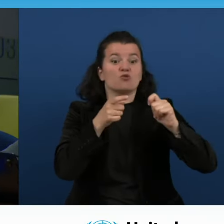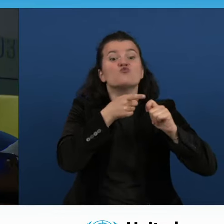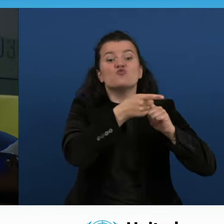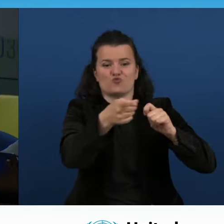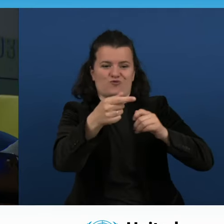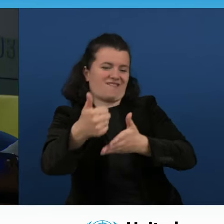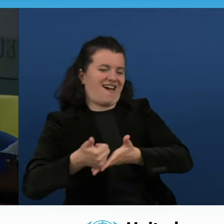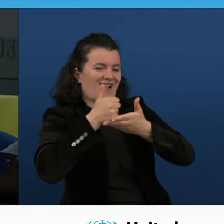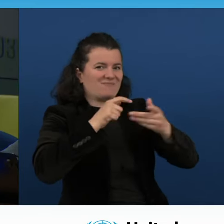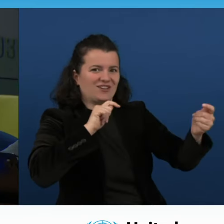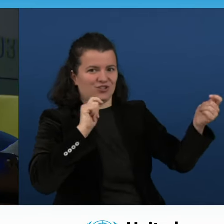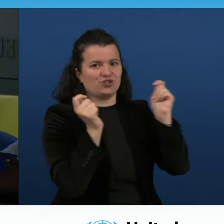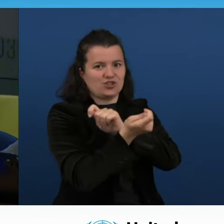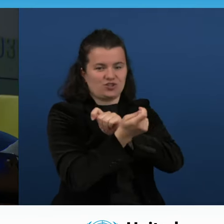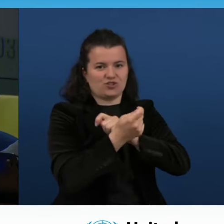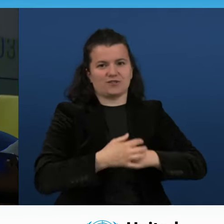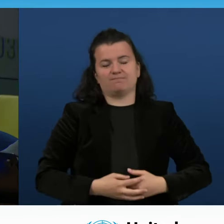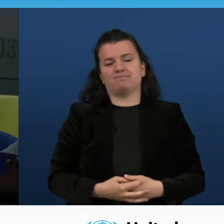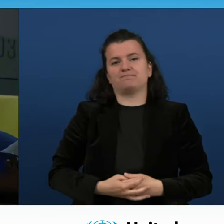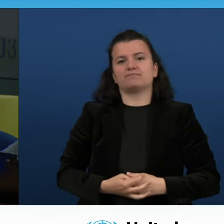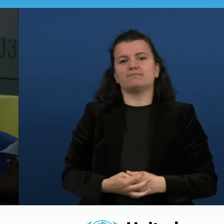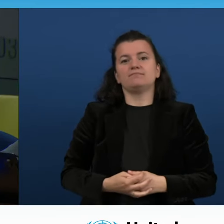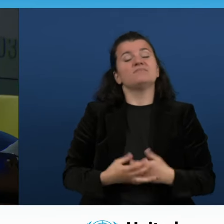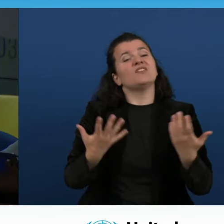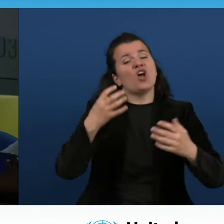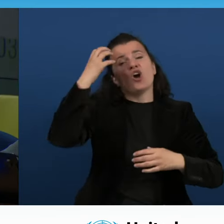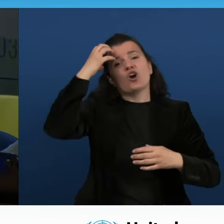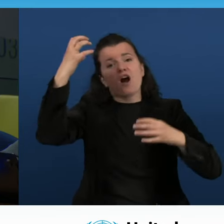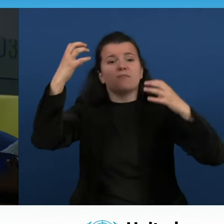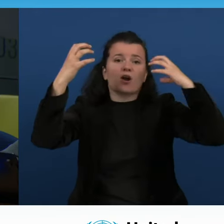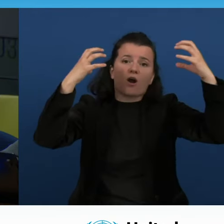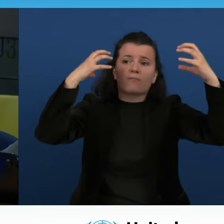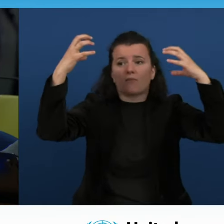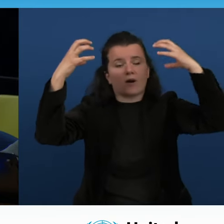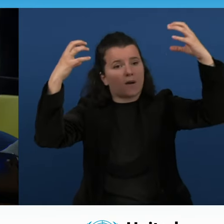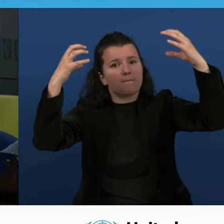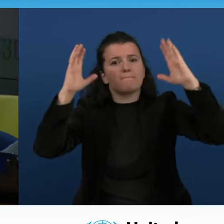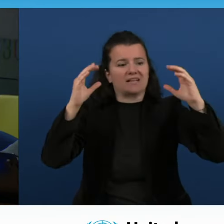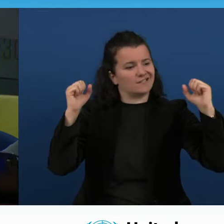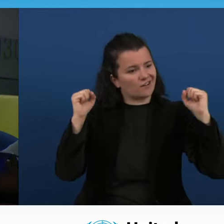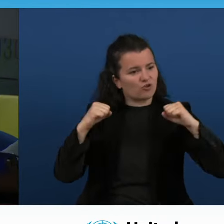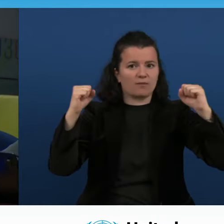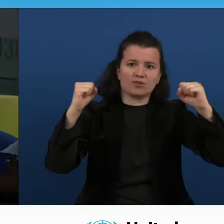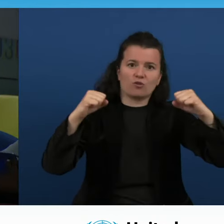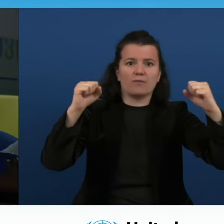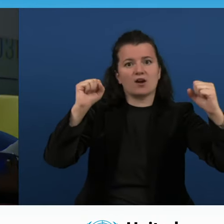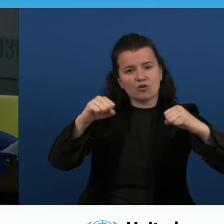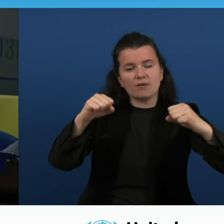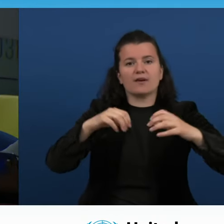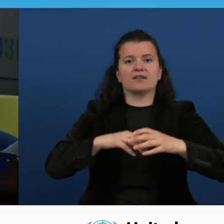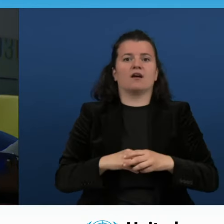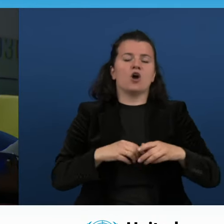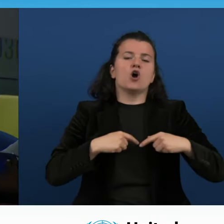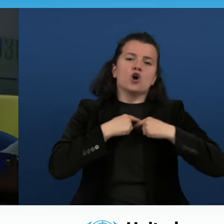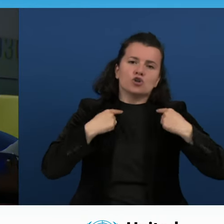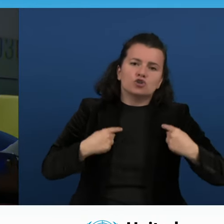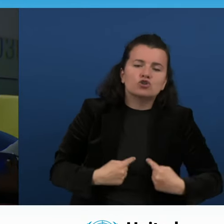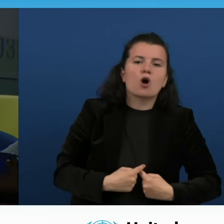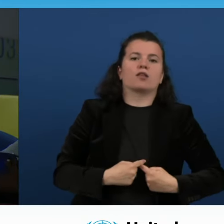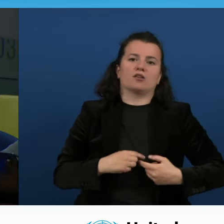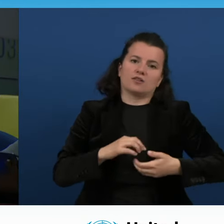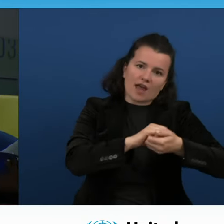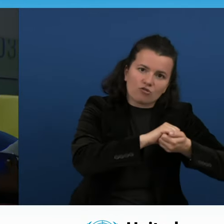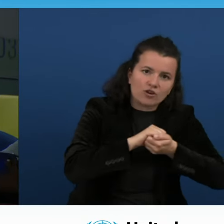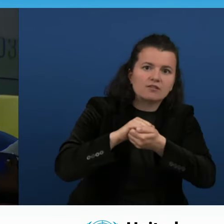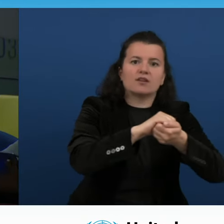an important intergovernmental agreement that aims to strengthen international cooperation, solidarity, and the effectiveness of